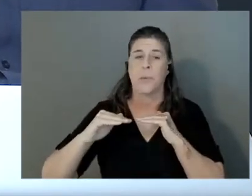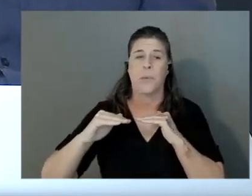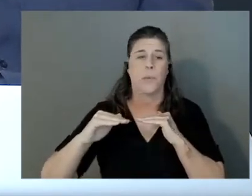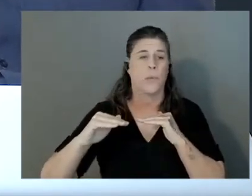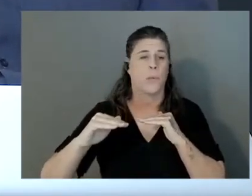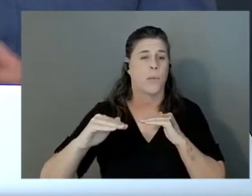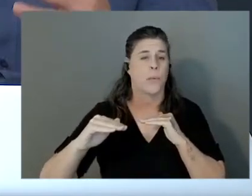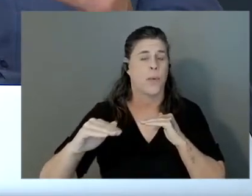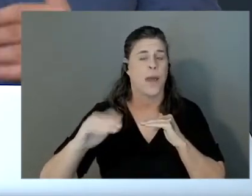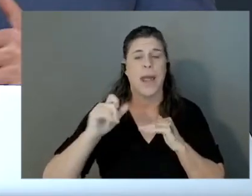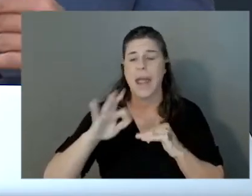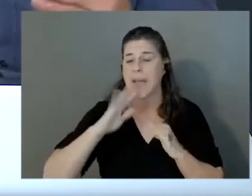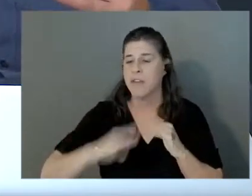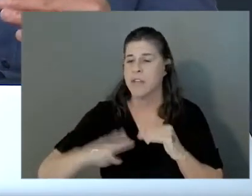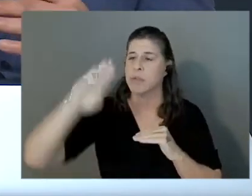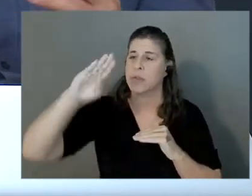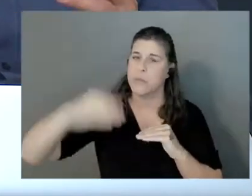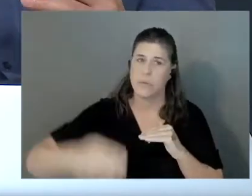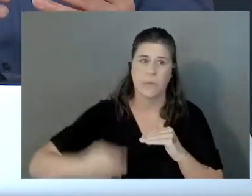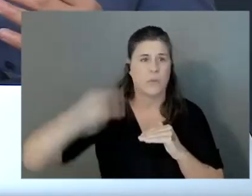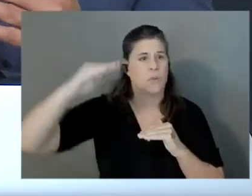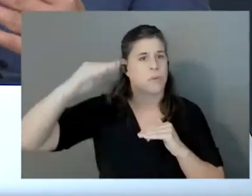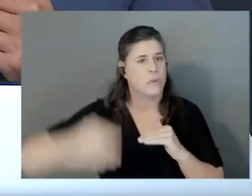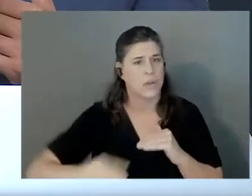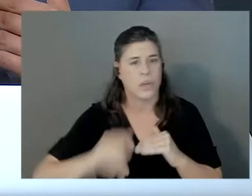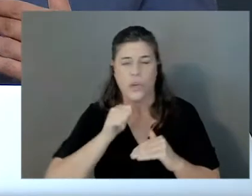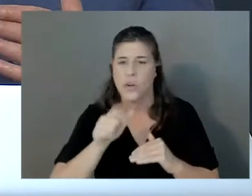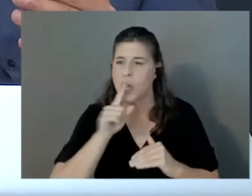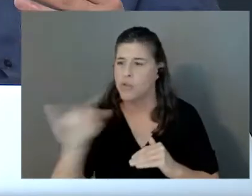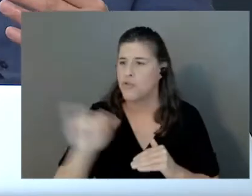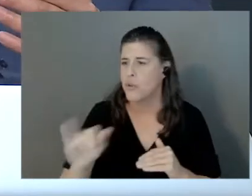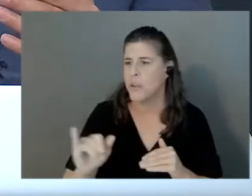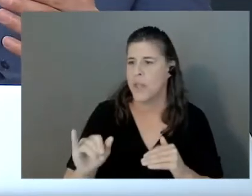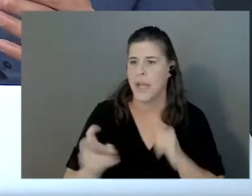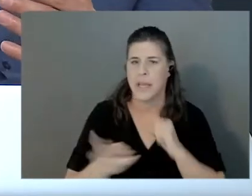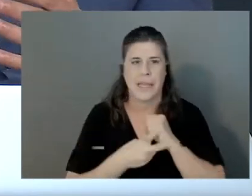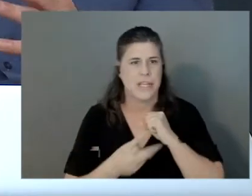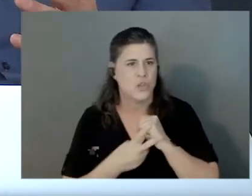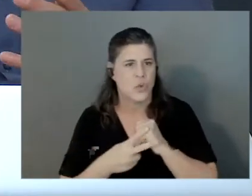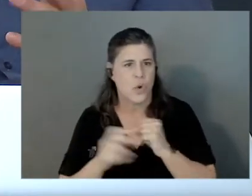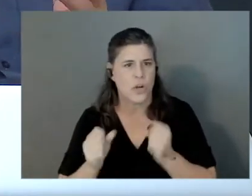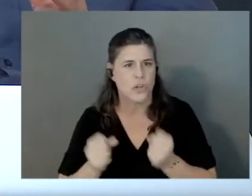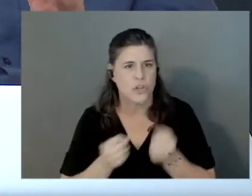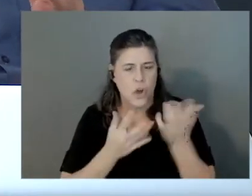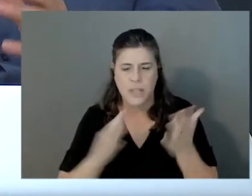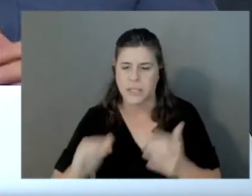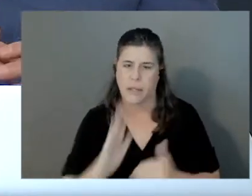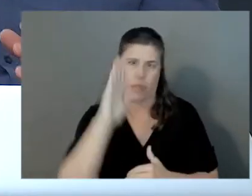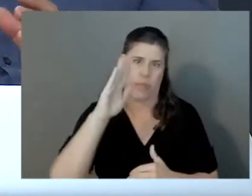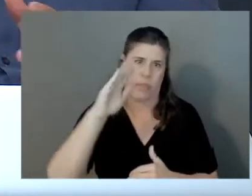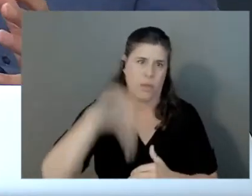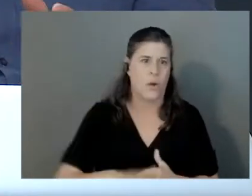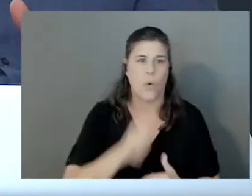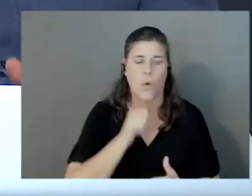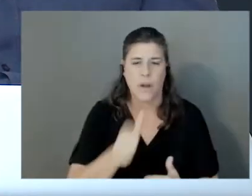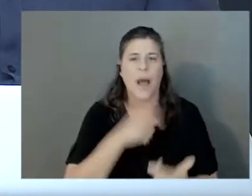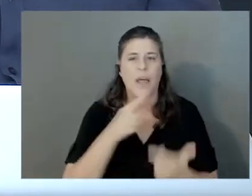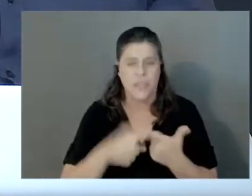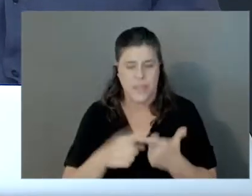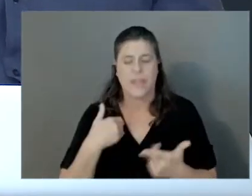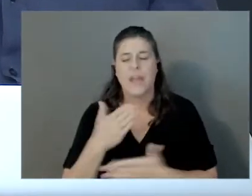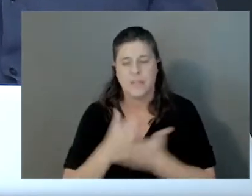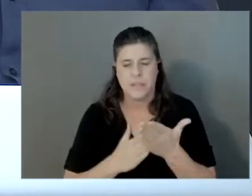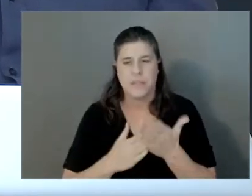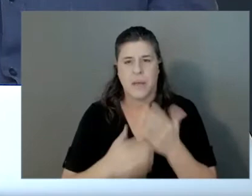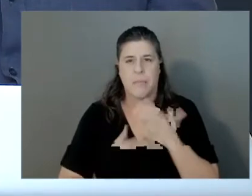it's fluctuating and you're not sure, like if storage is the dominant or throughput is the dominant, then there are some additional